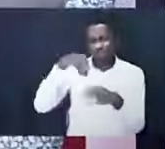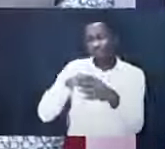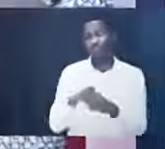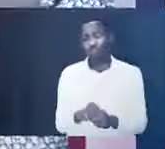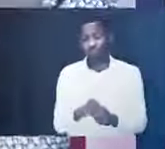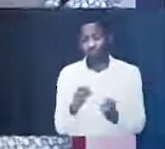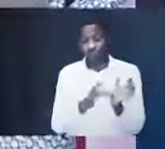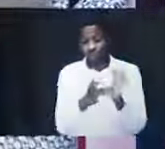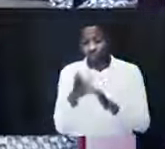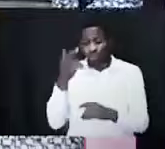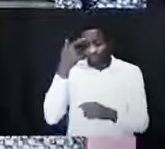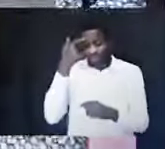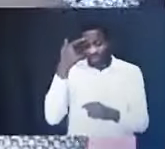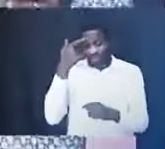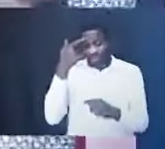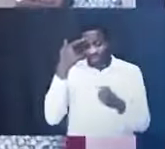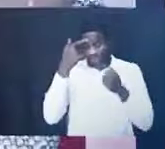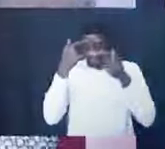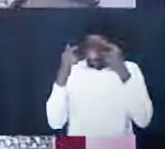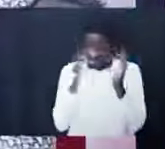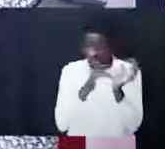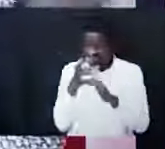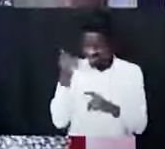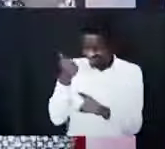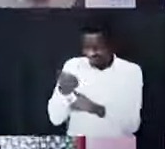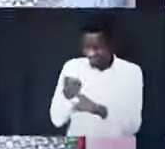grace. He was and is full of grace